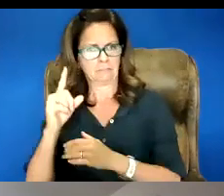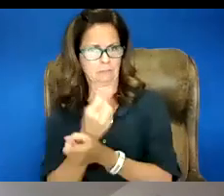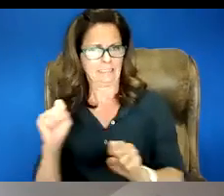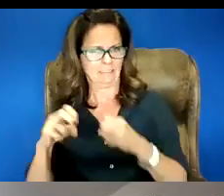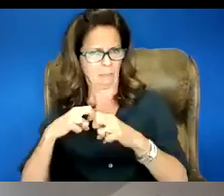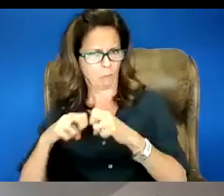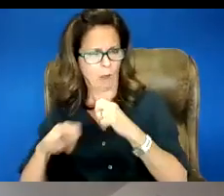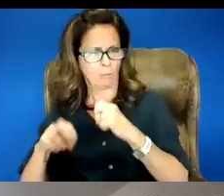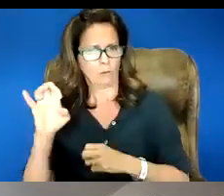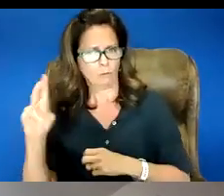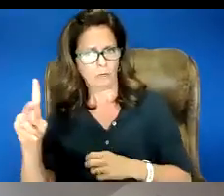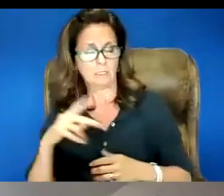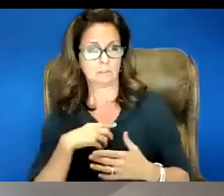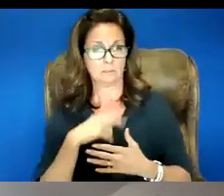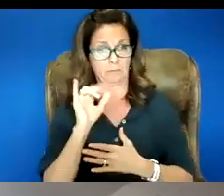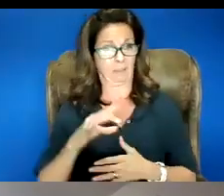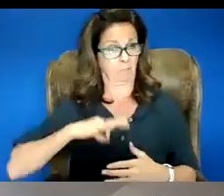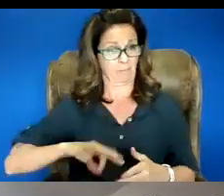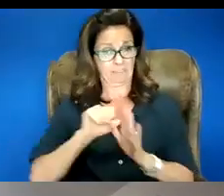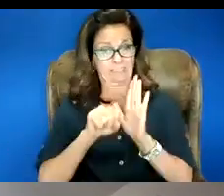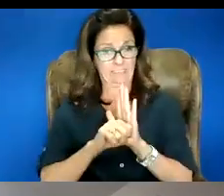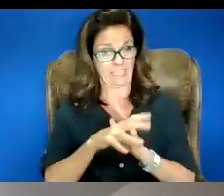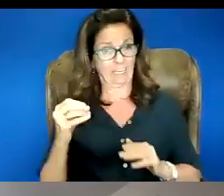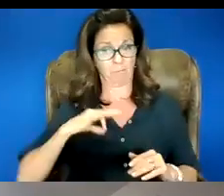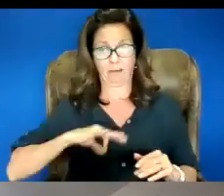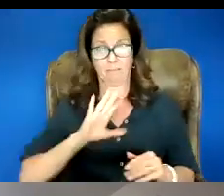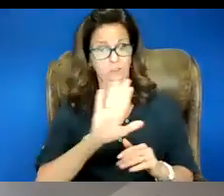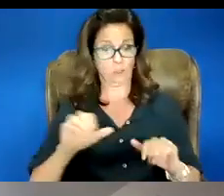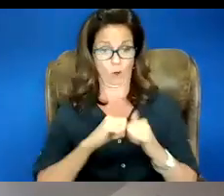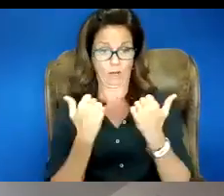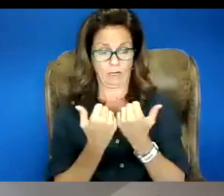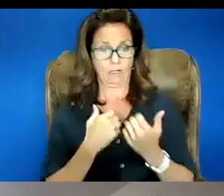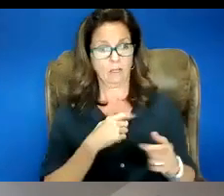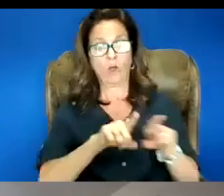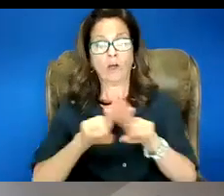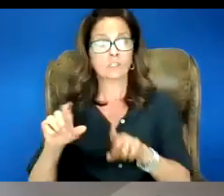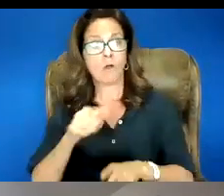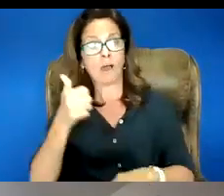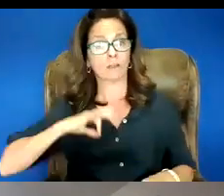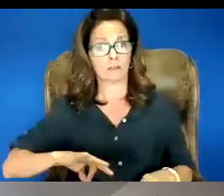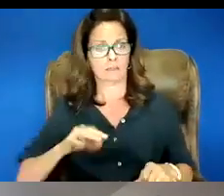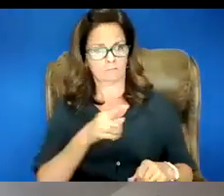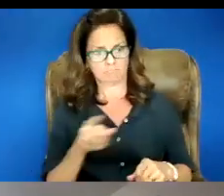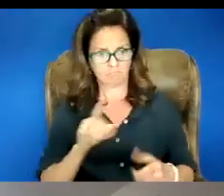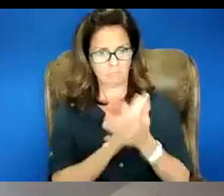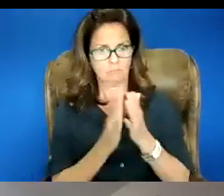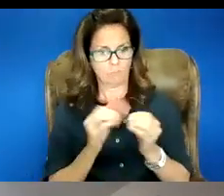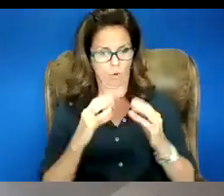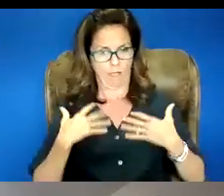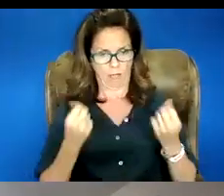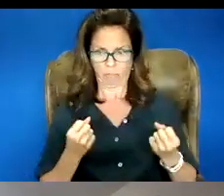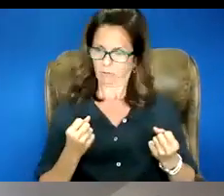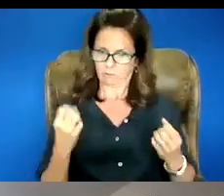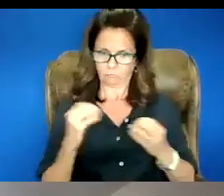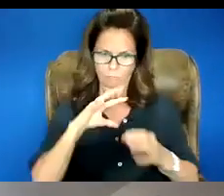the state and your agencies as well. And then really, be more engaged in work. So if